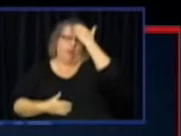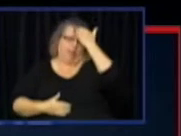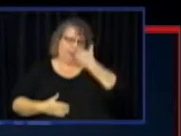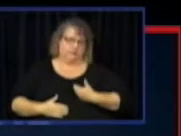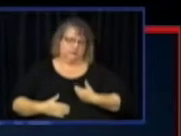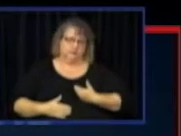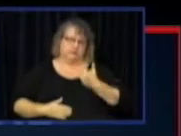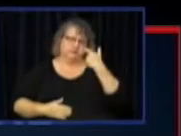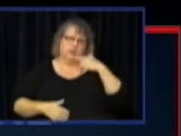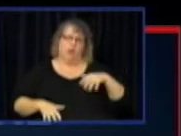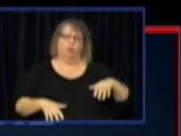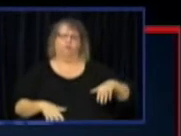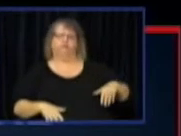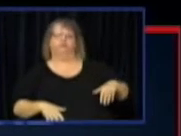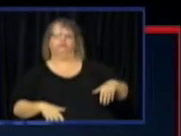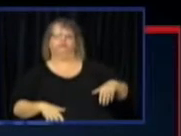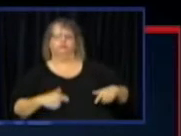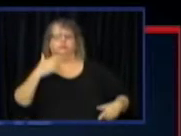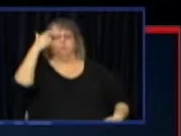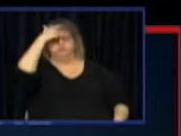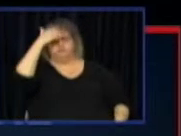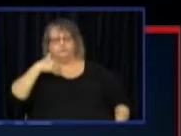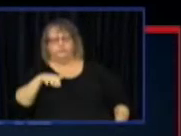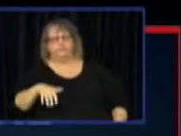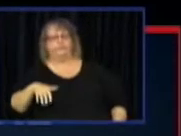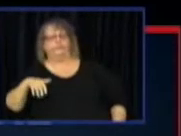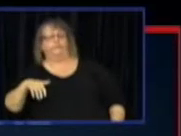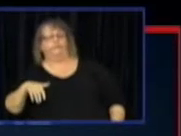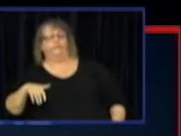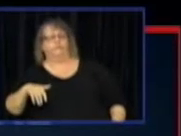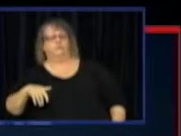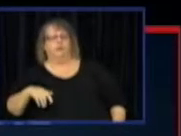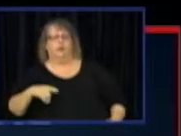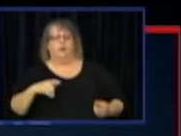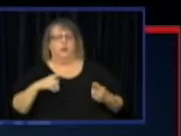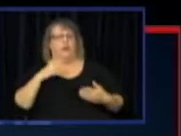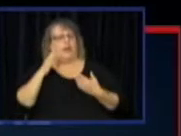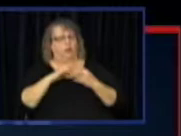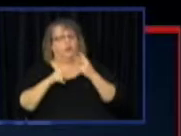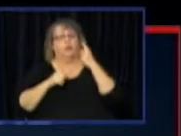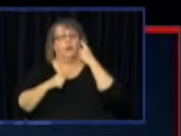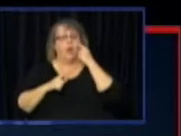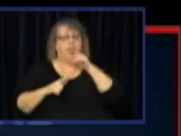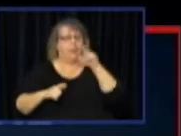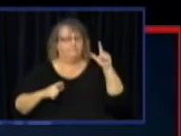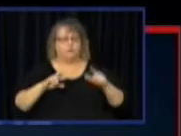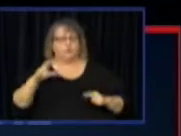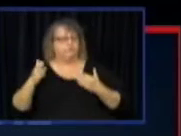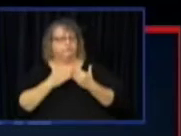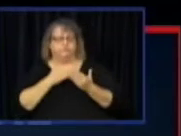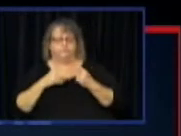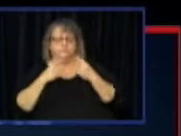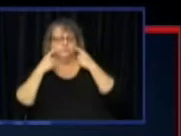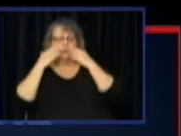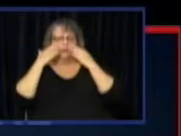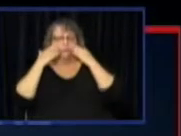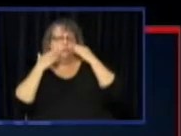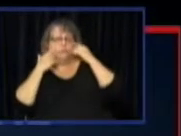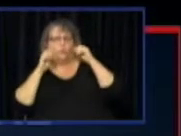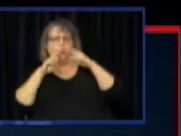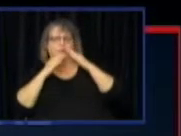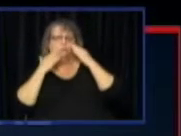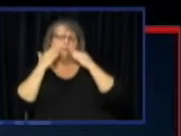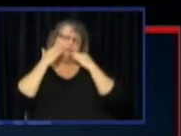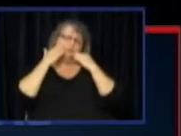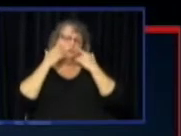or paralysis or sensory loss on one side of the body. But it could be either side. It could be either side. It could be left or right. That's correct.